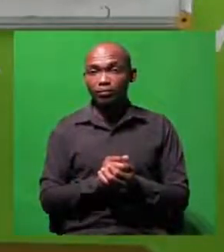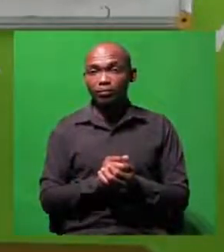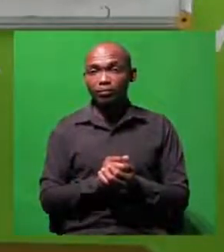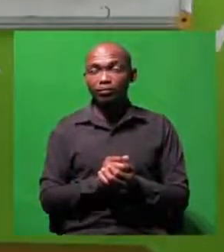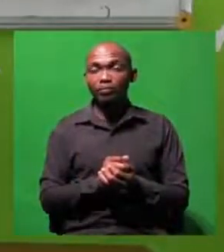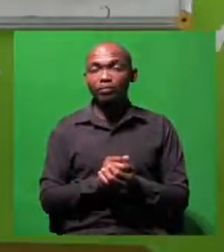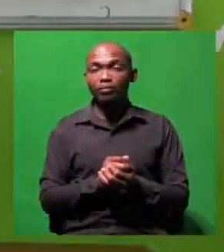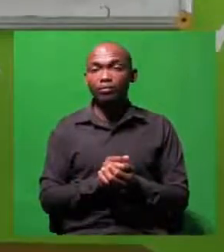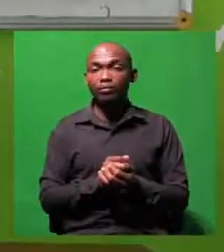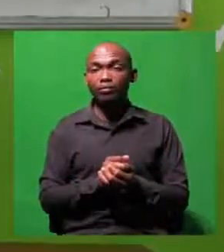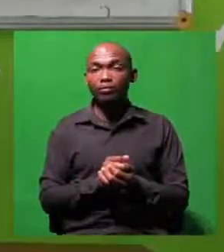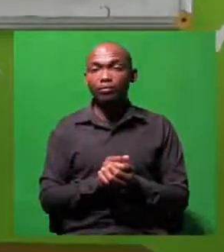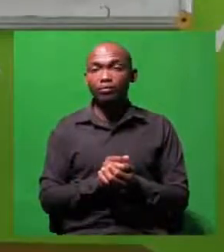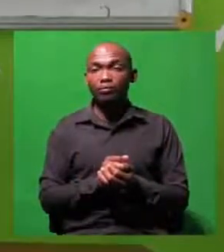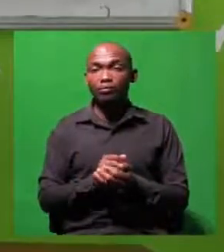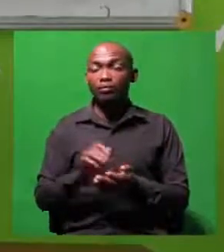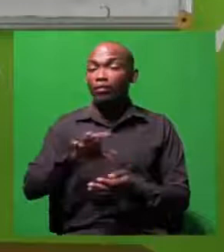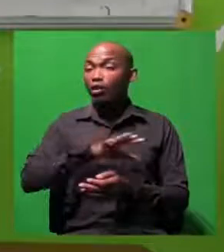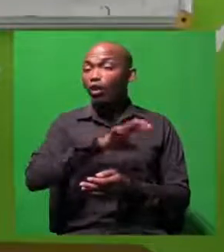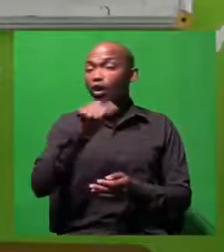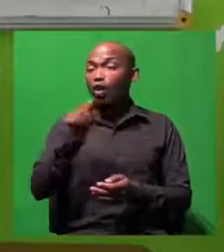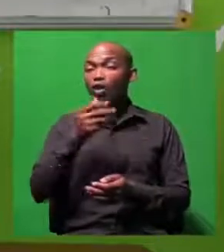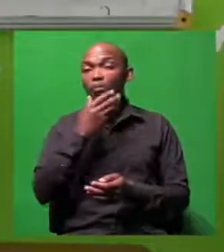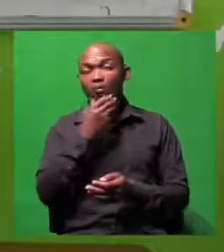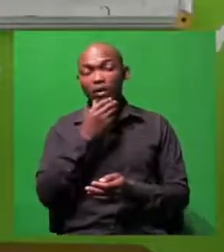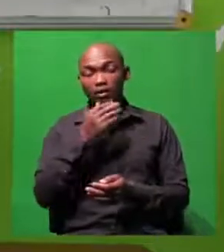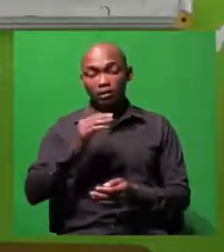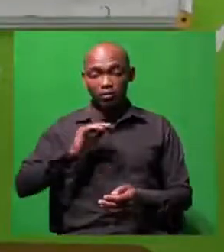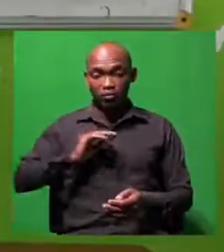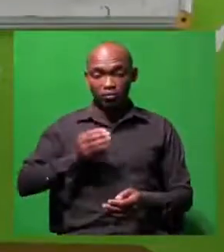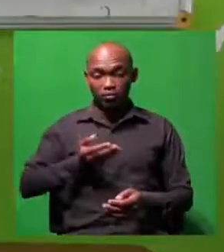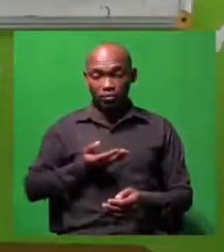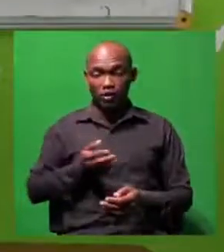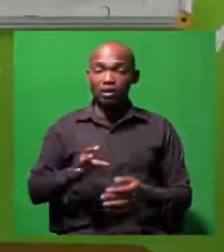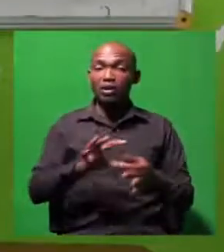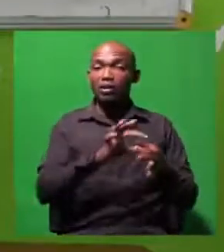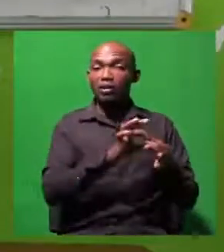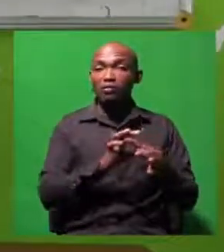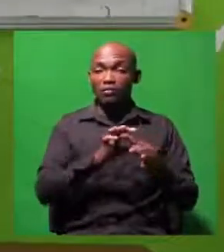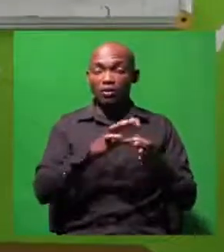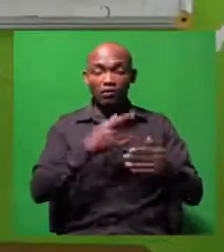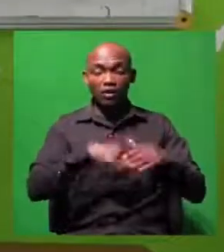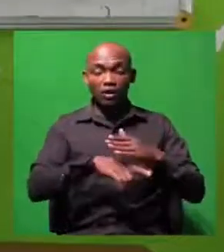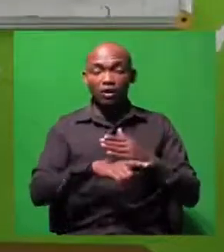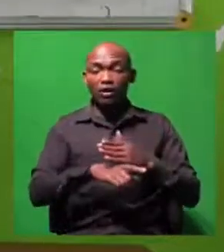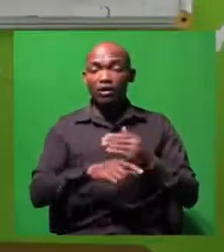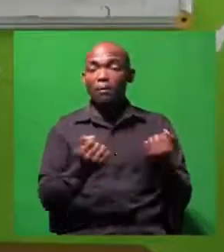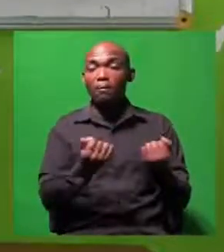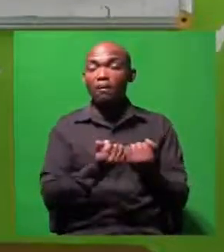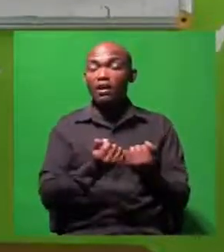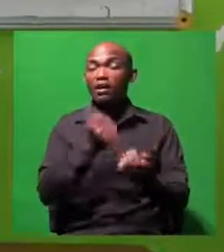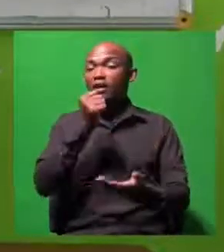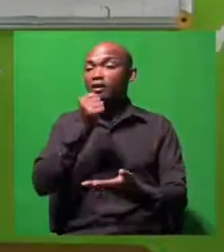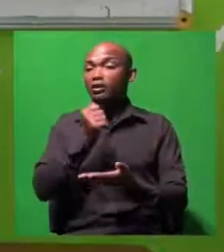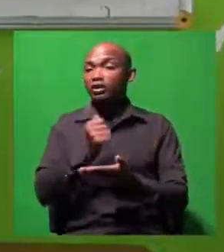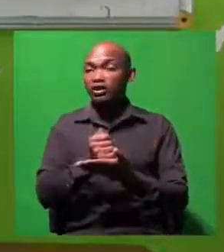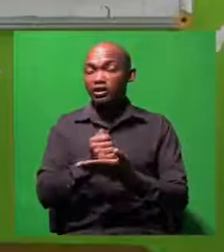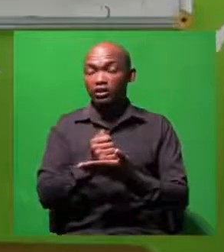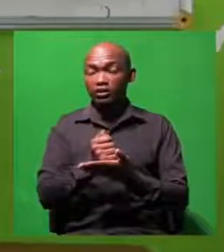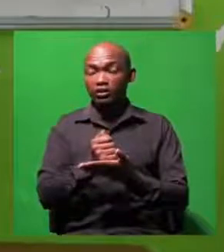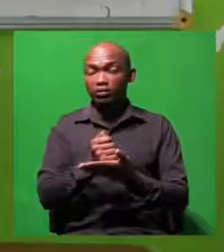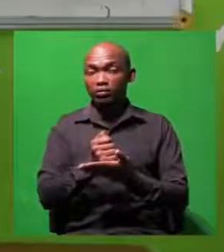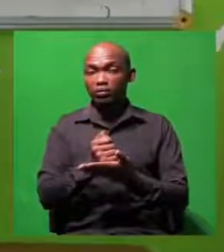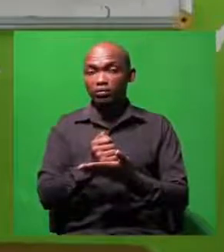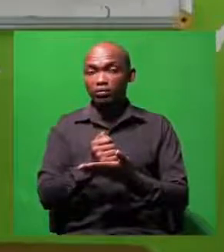sexual segregation or discrimination. All men and women involved in